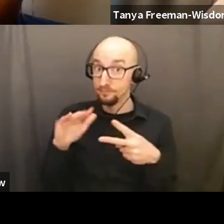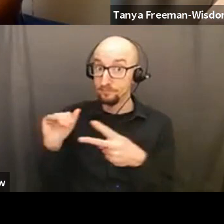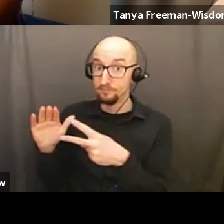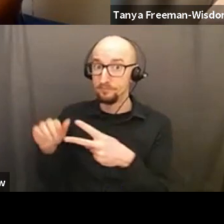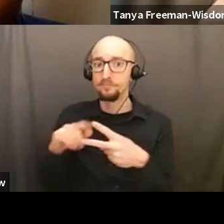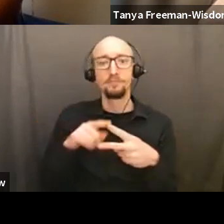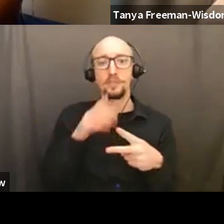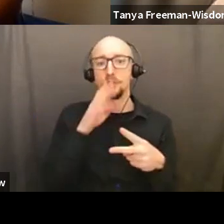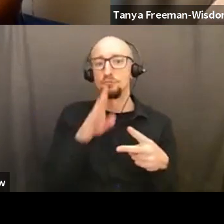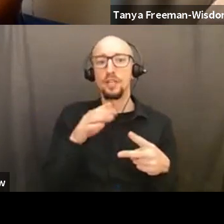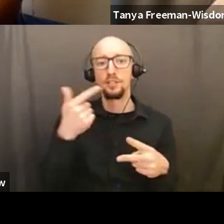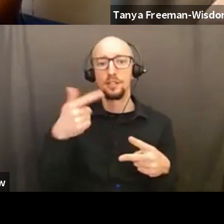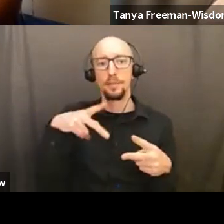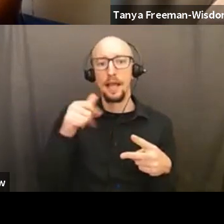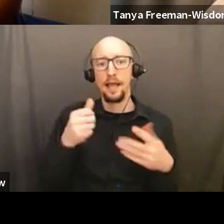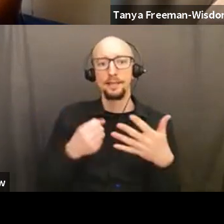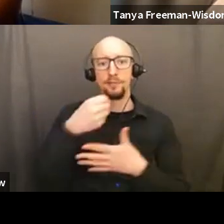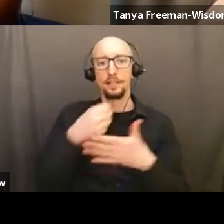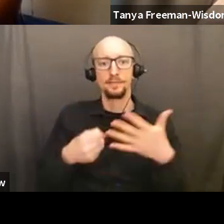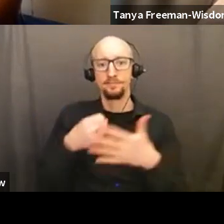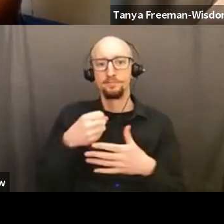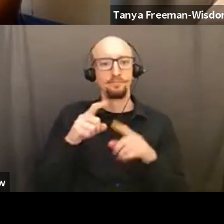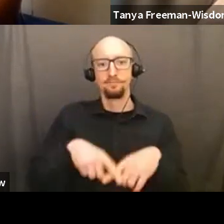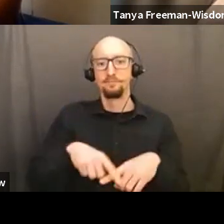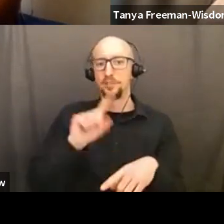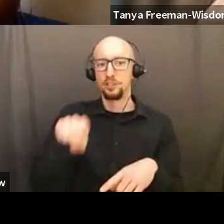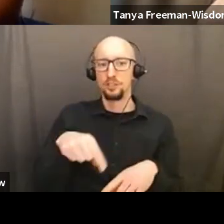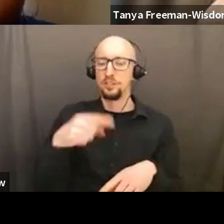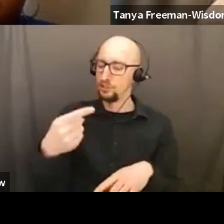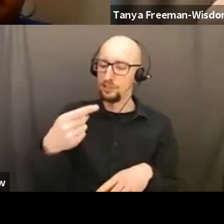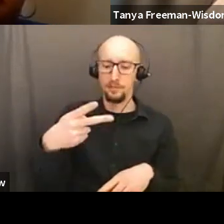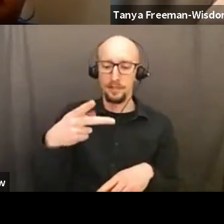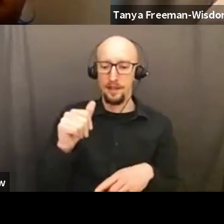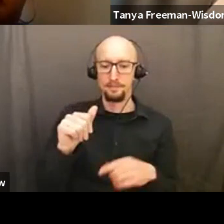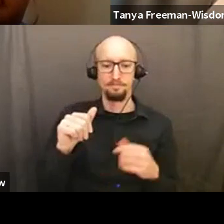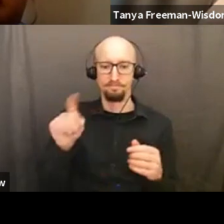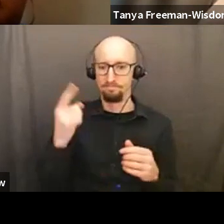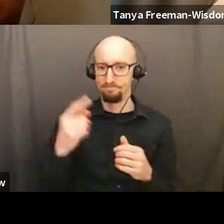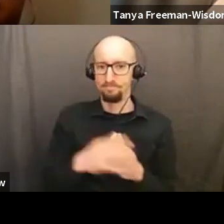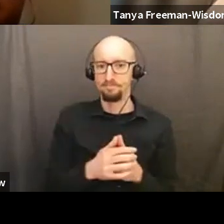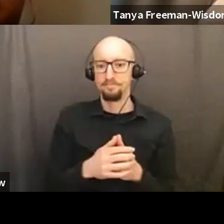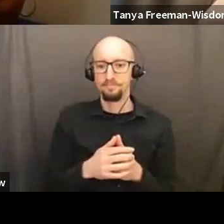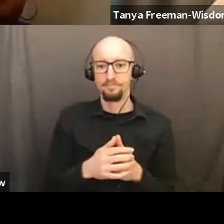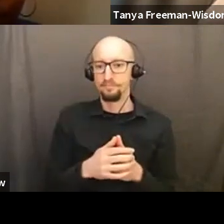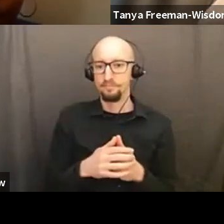straight GPA rank. And there's no